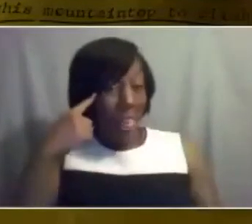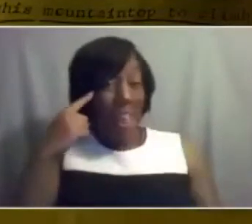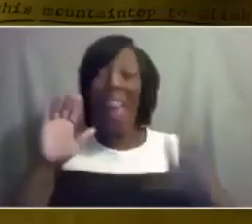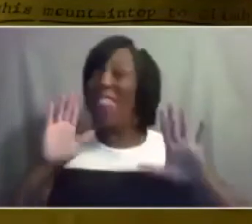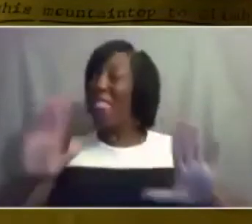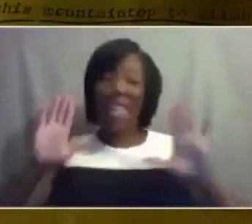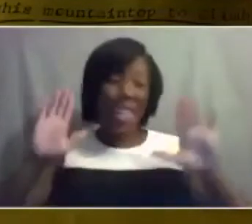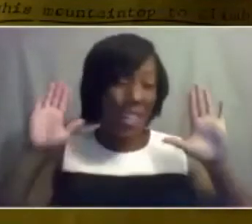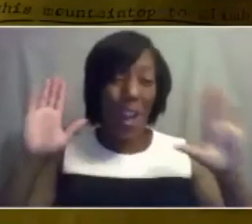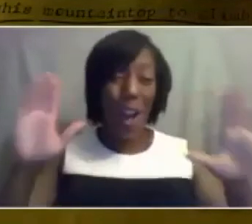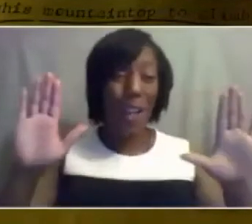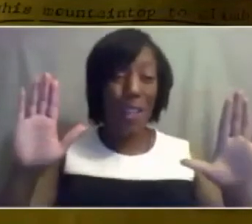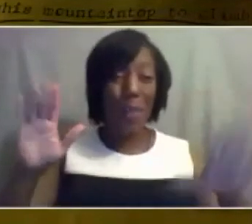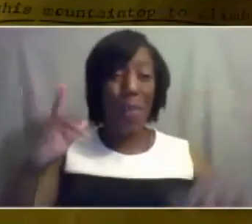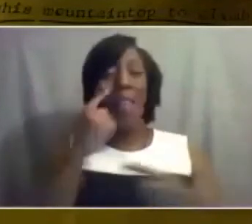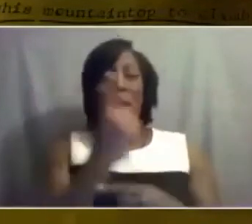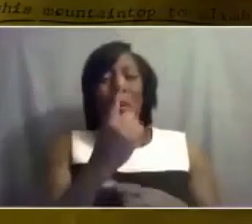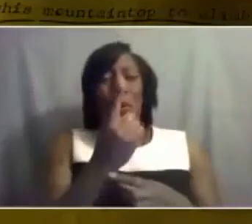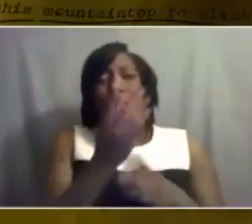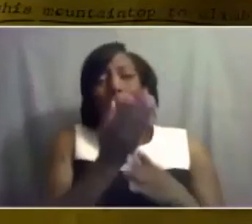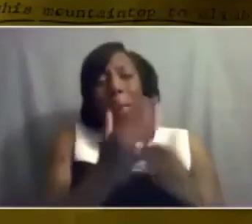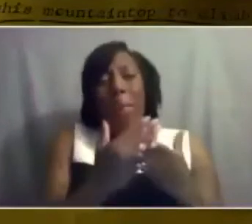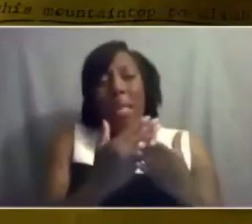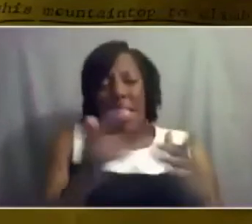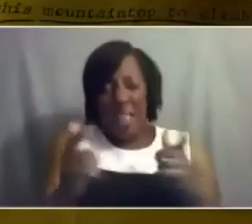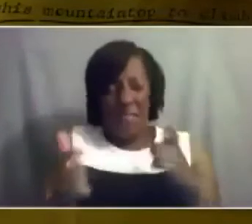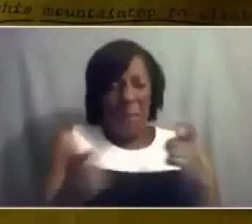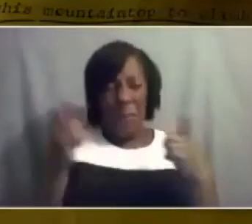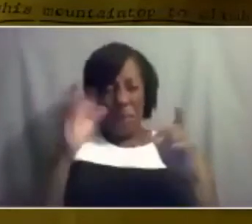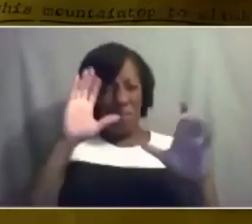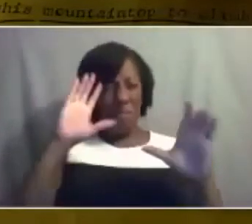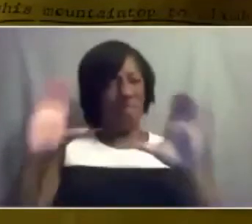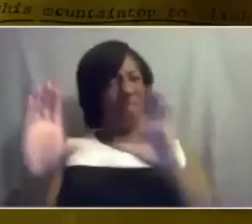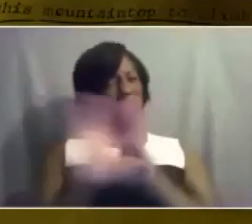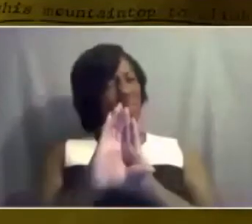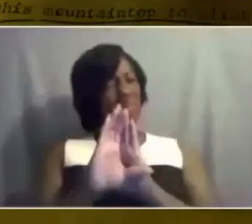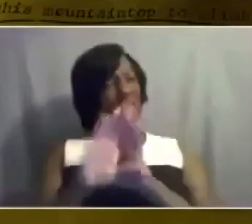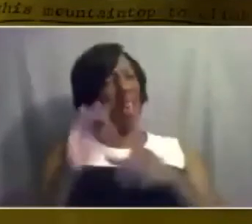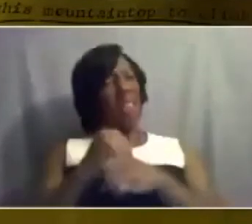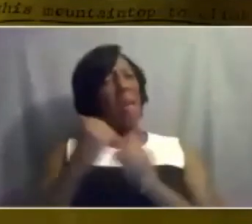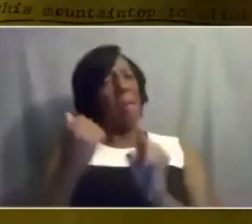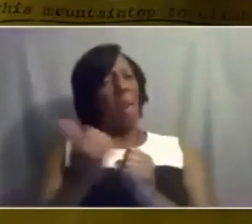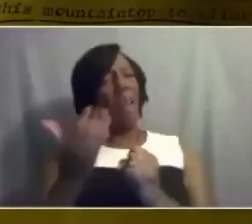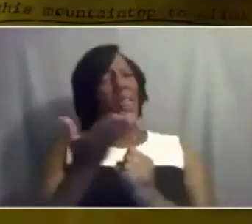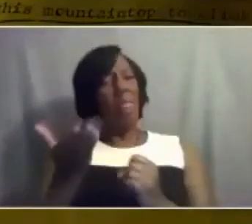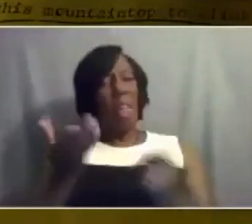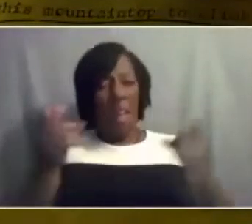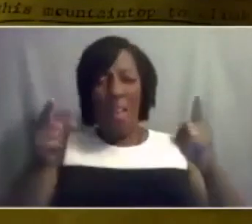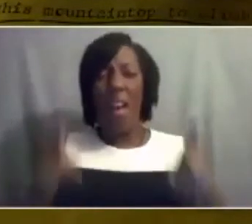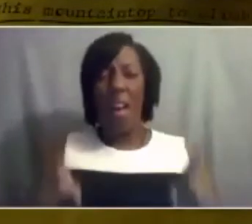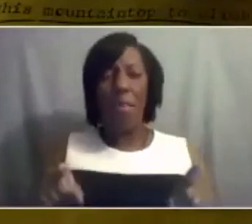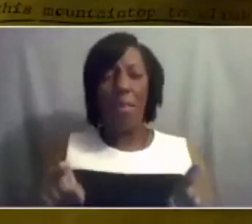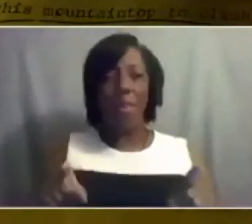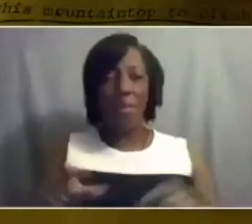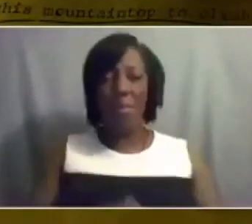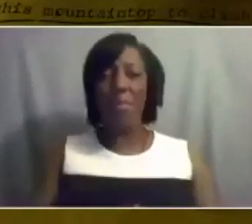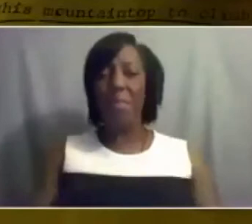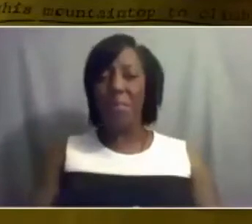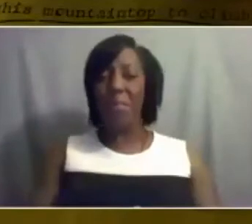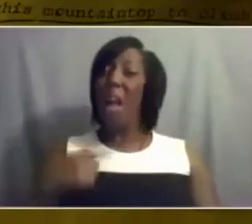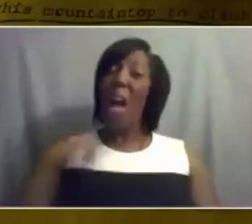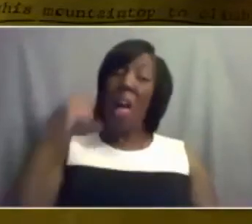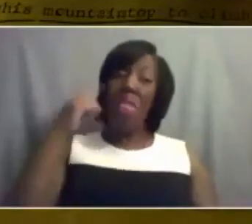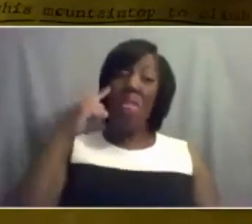it's one piece of a big puzzle that is making a lot of things happen. And then, you know, I think that these other two